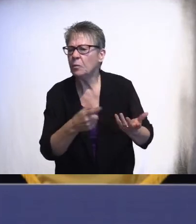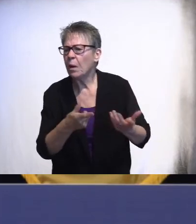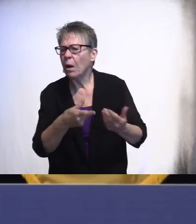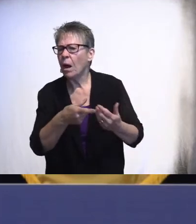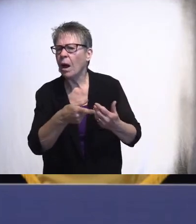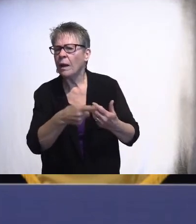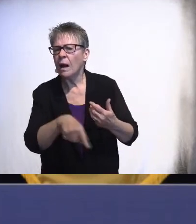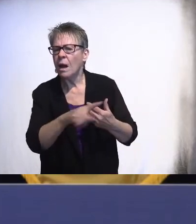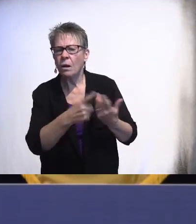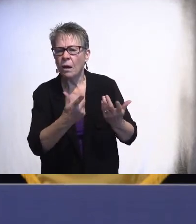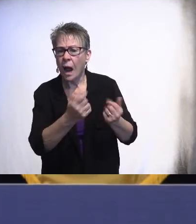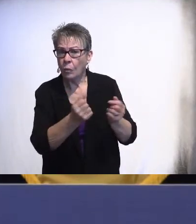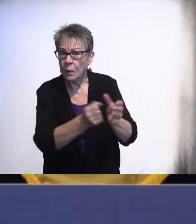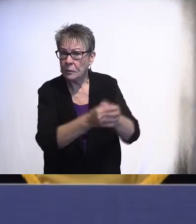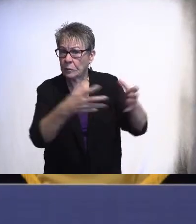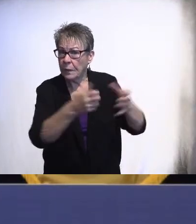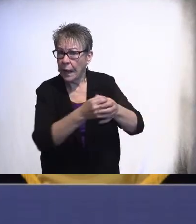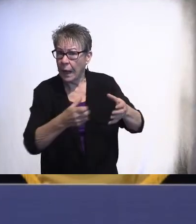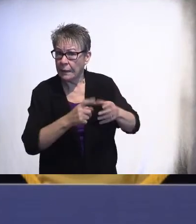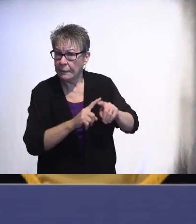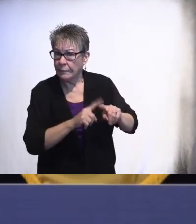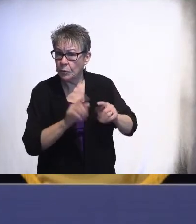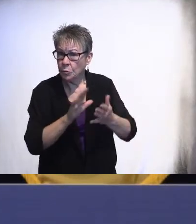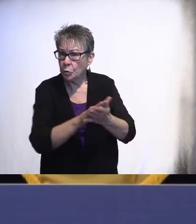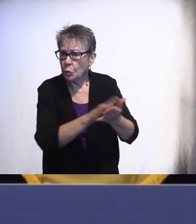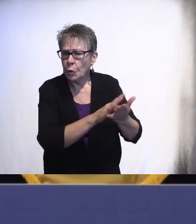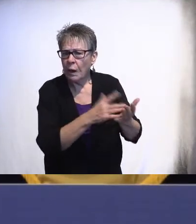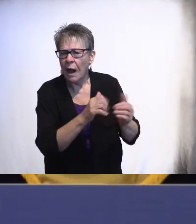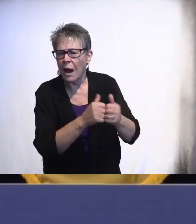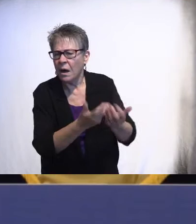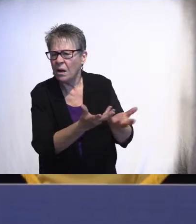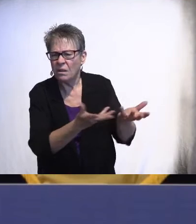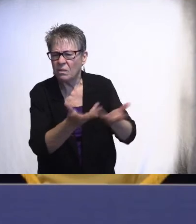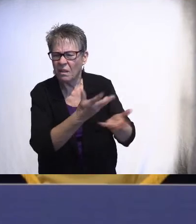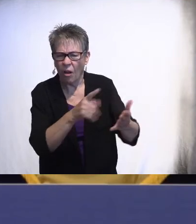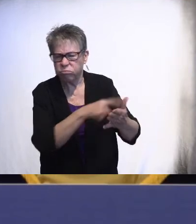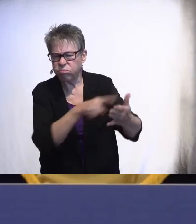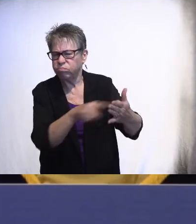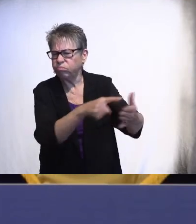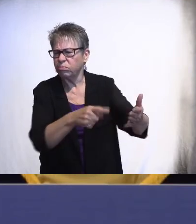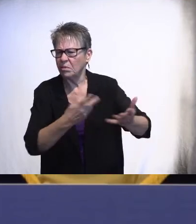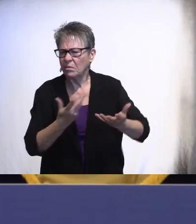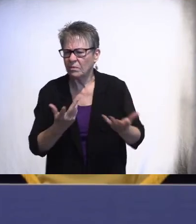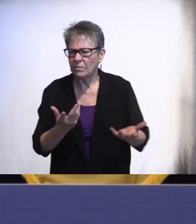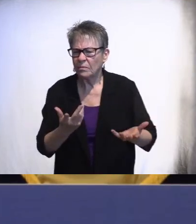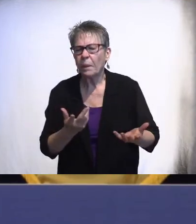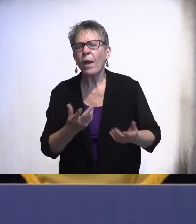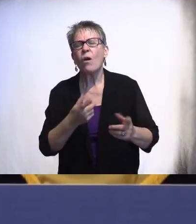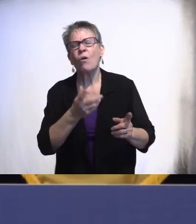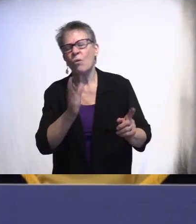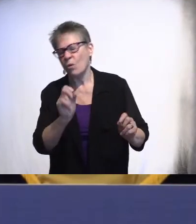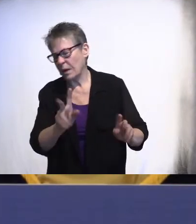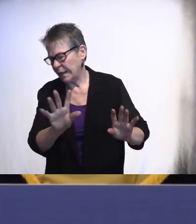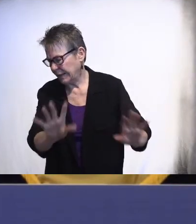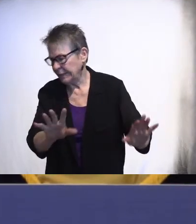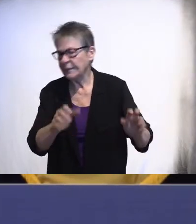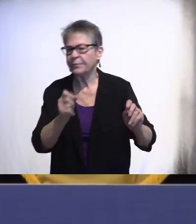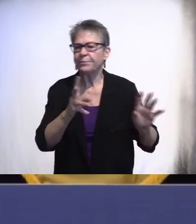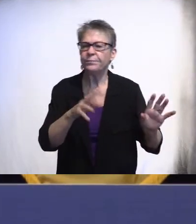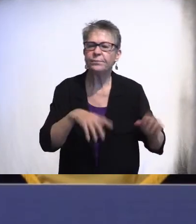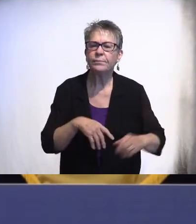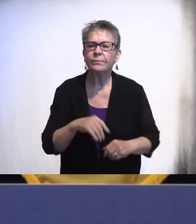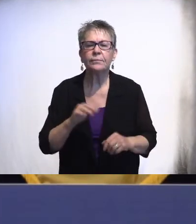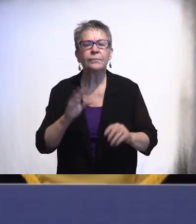Here's the challenge. We have, and by the way, thanks to Judy's leadership, we have been in virtual lockstep with the CDC. Here's